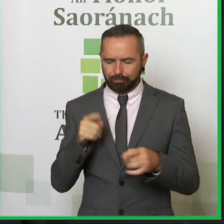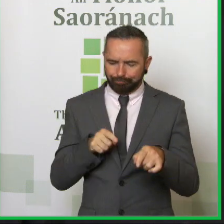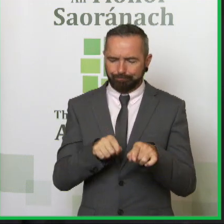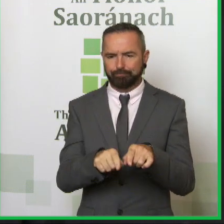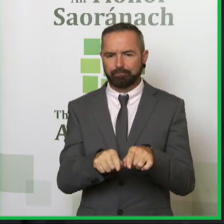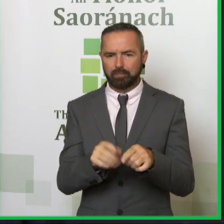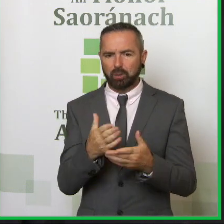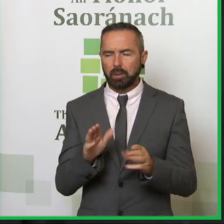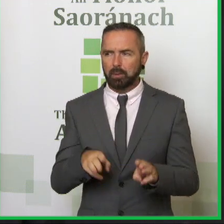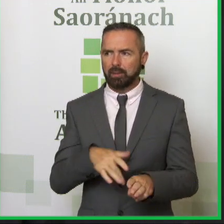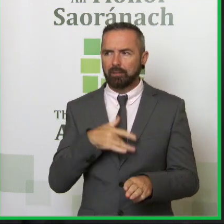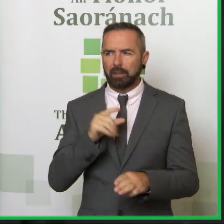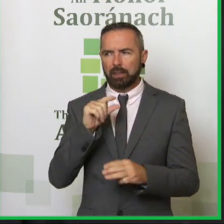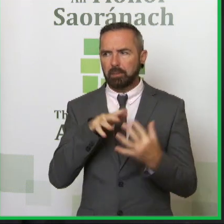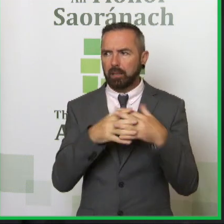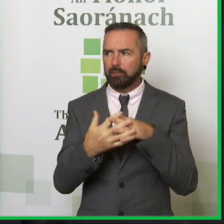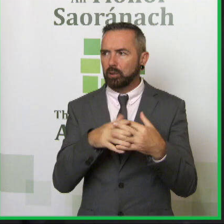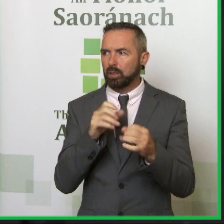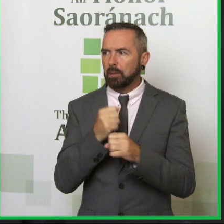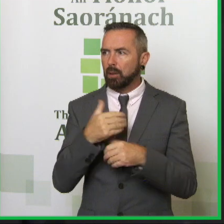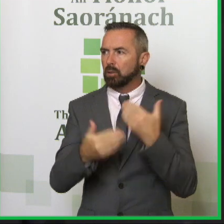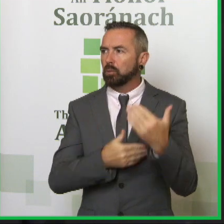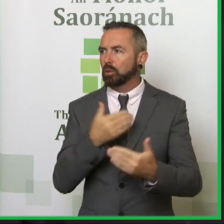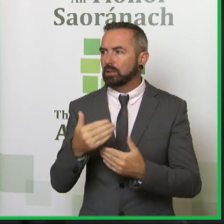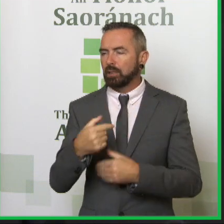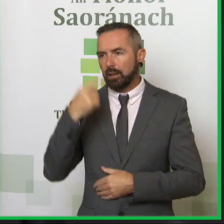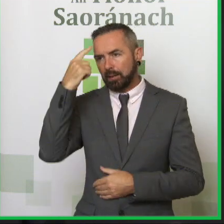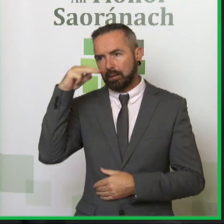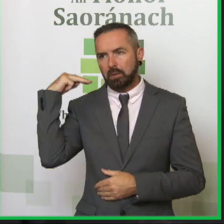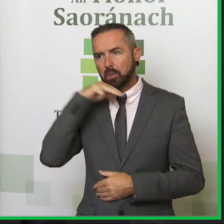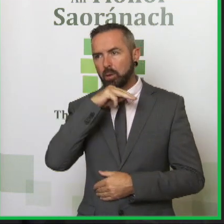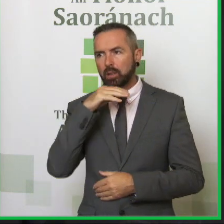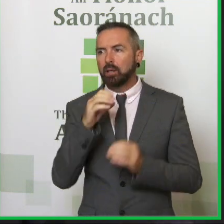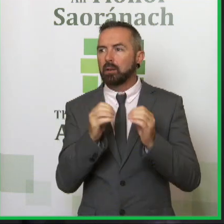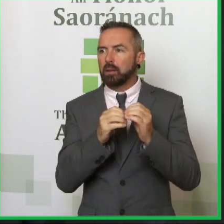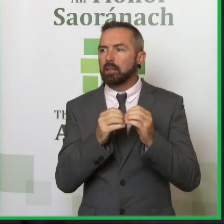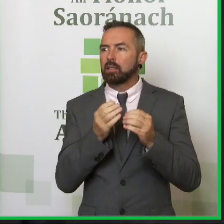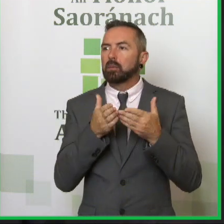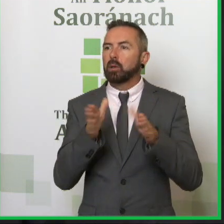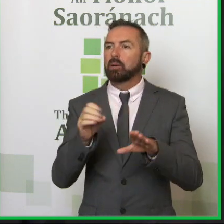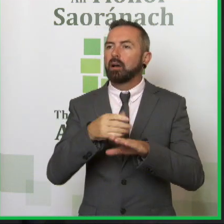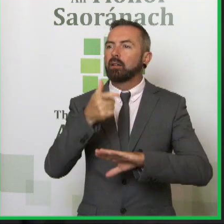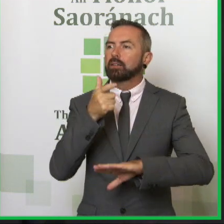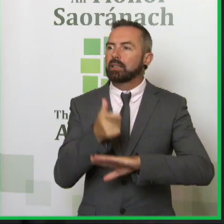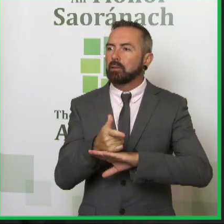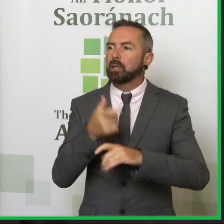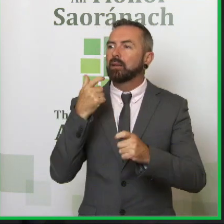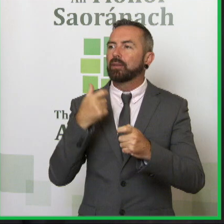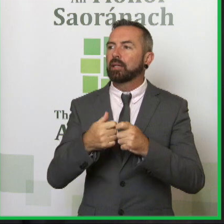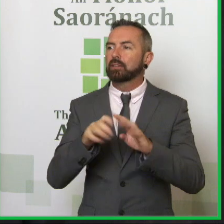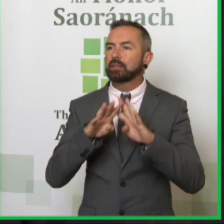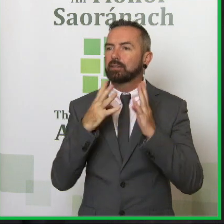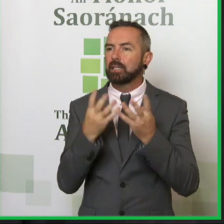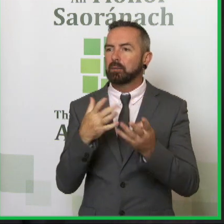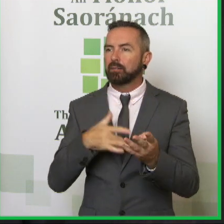may have been some confusion around the process, that I just think it's important to have it noted publicly on camera that there